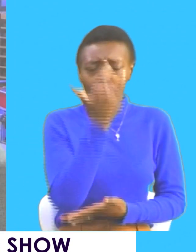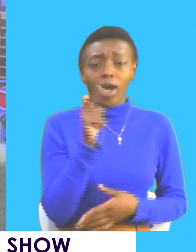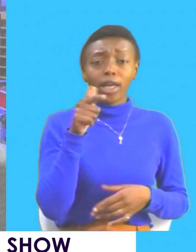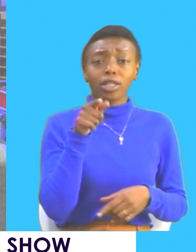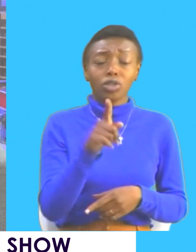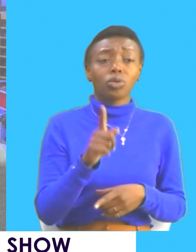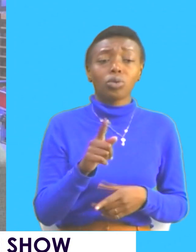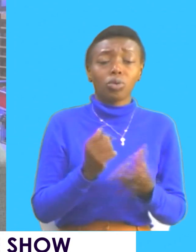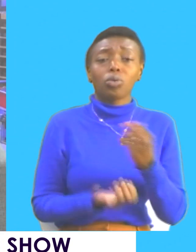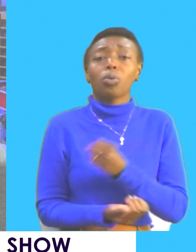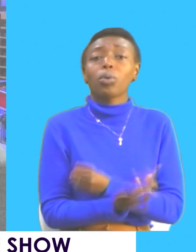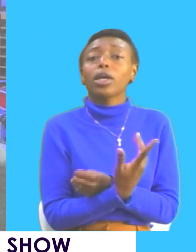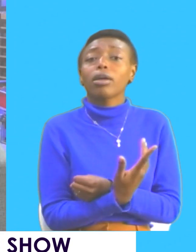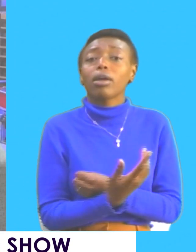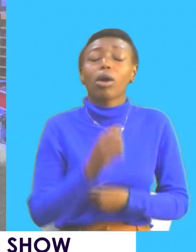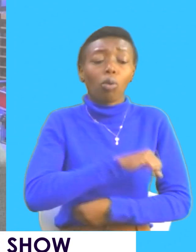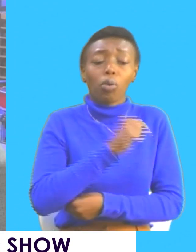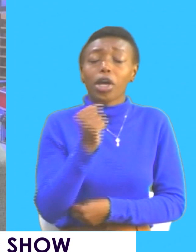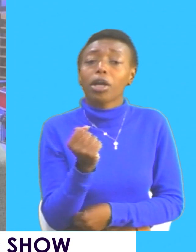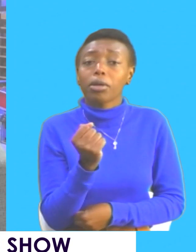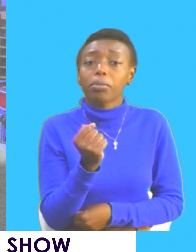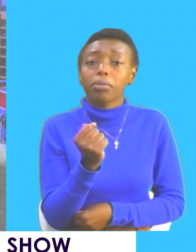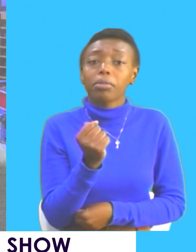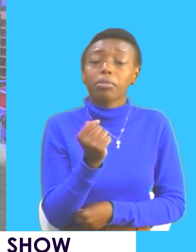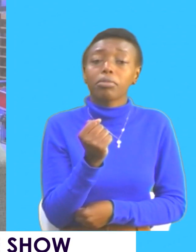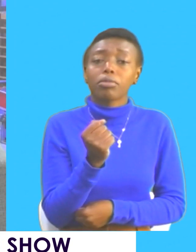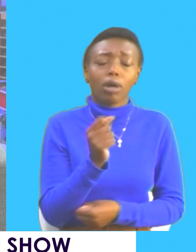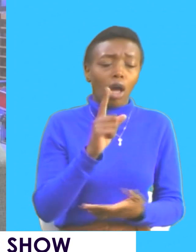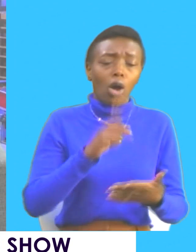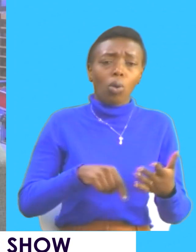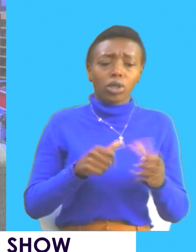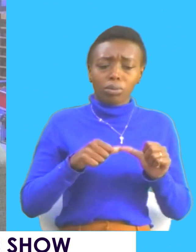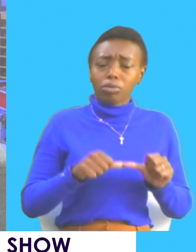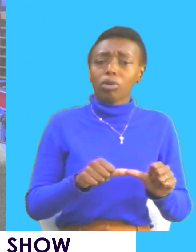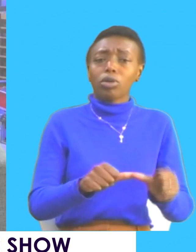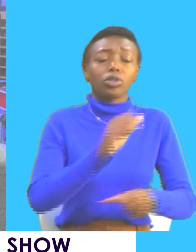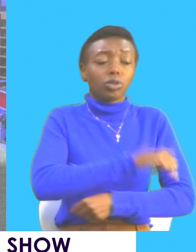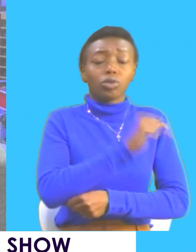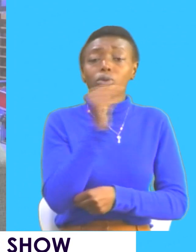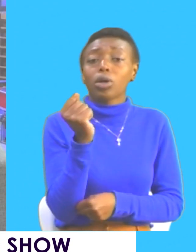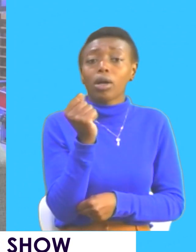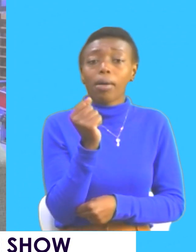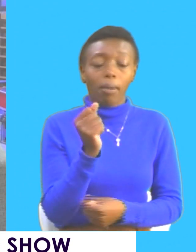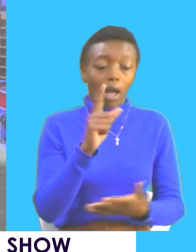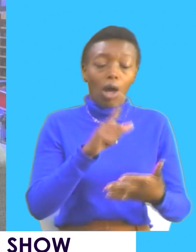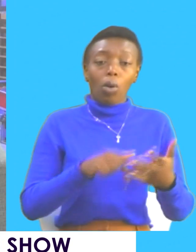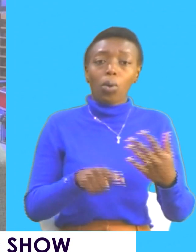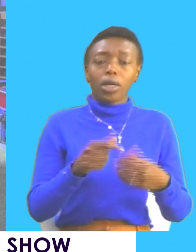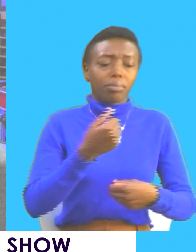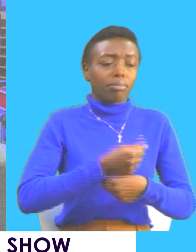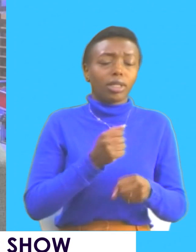us wake up at 3 o'clock. What keeps you waking up? What is that thing that makes you